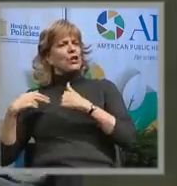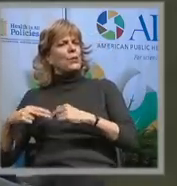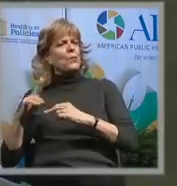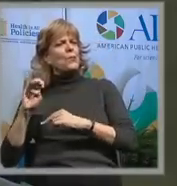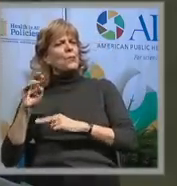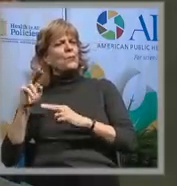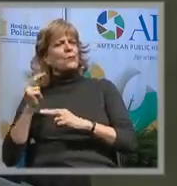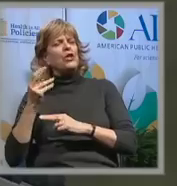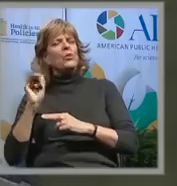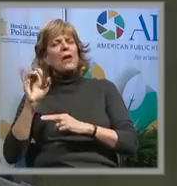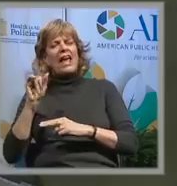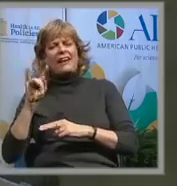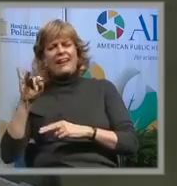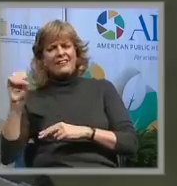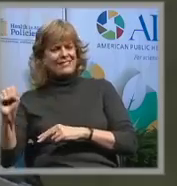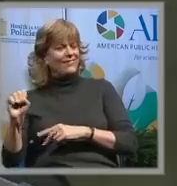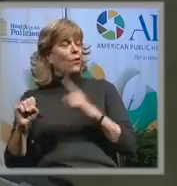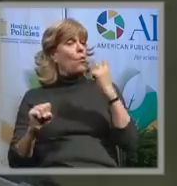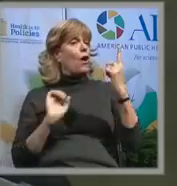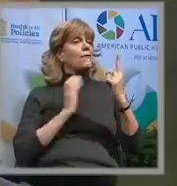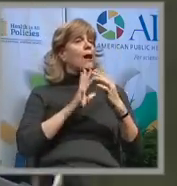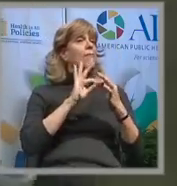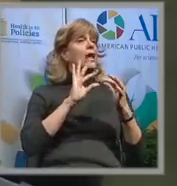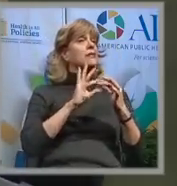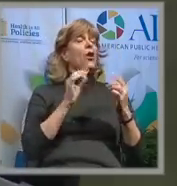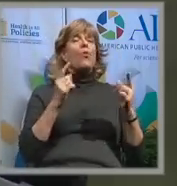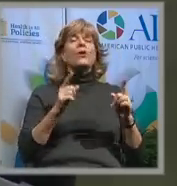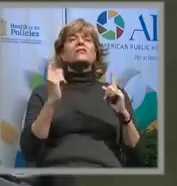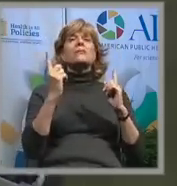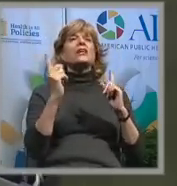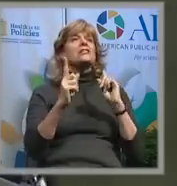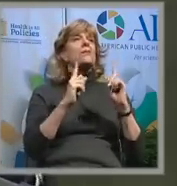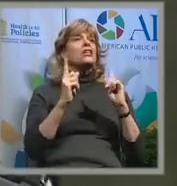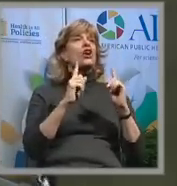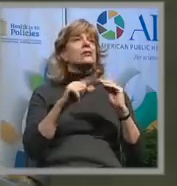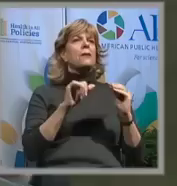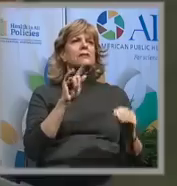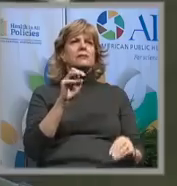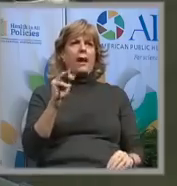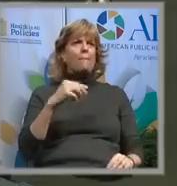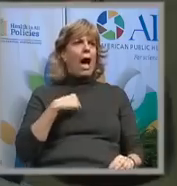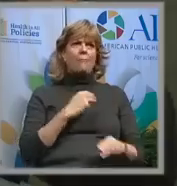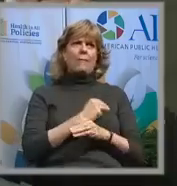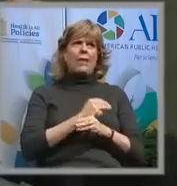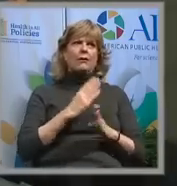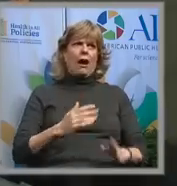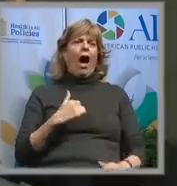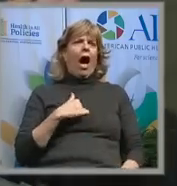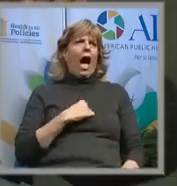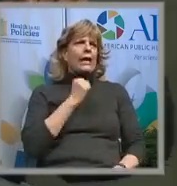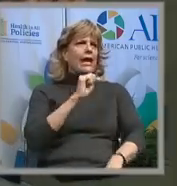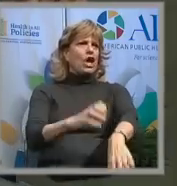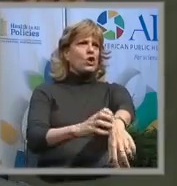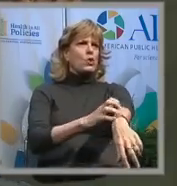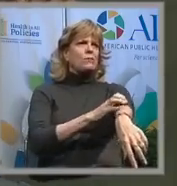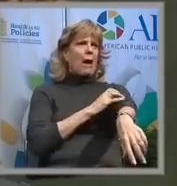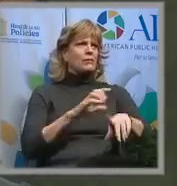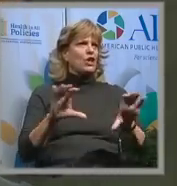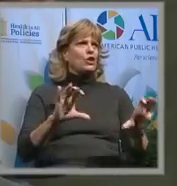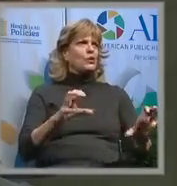of my messages in the book is, when somebody talks about STEM, and I am a mathematician, I get goosebumps doing math. Did you get